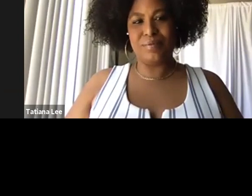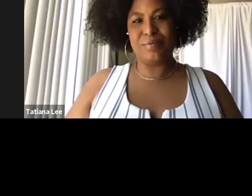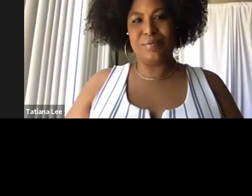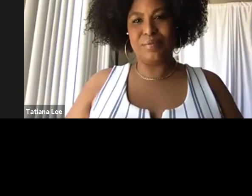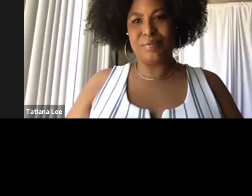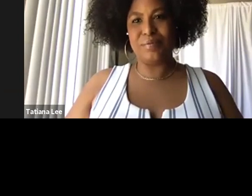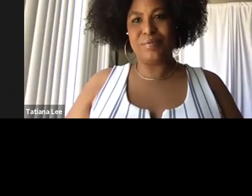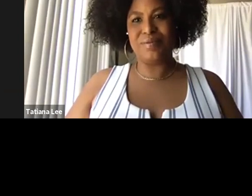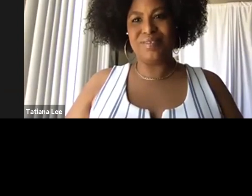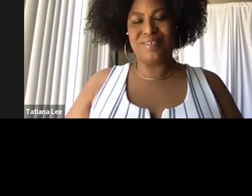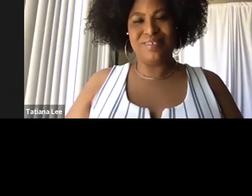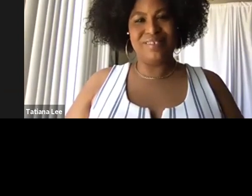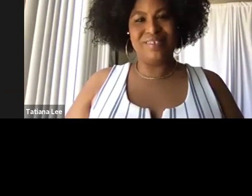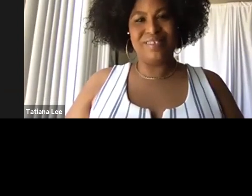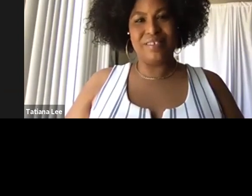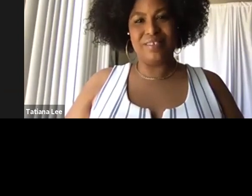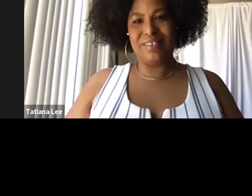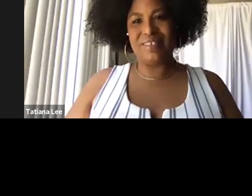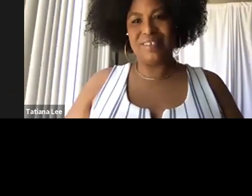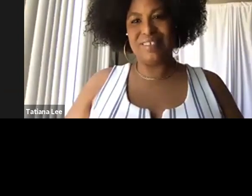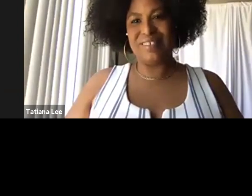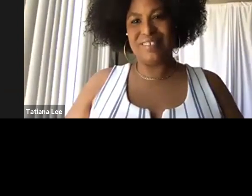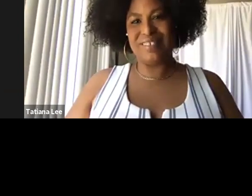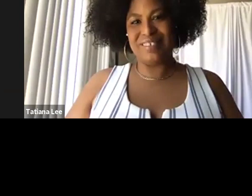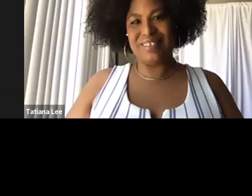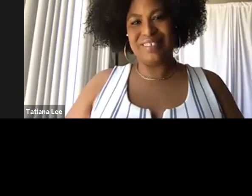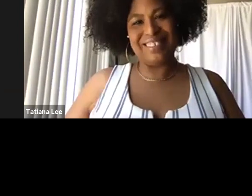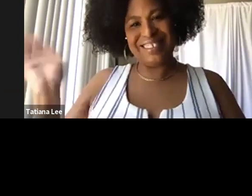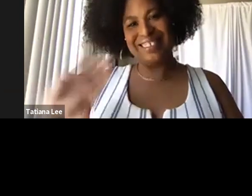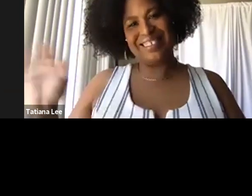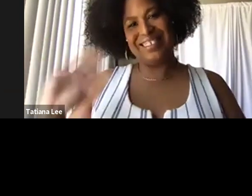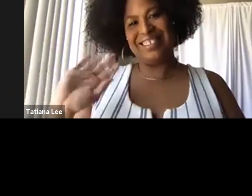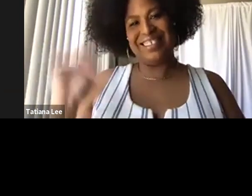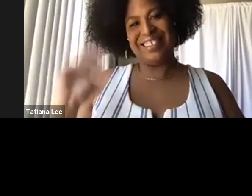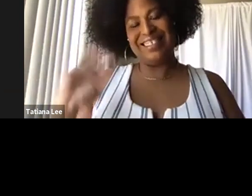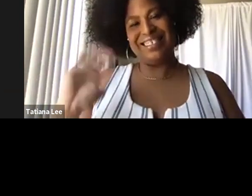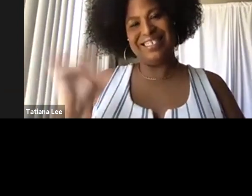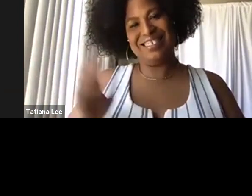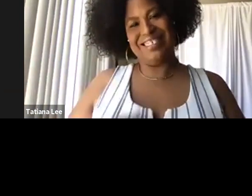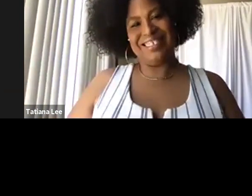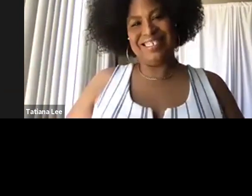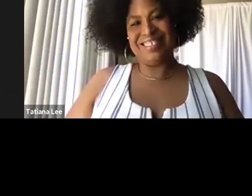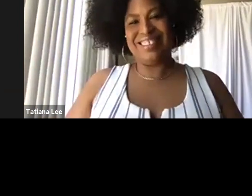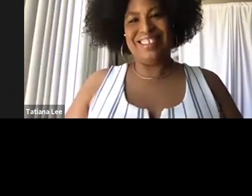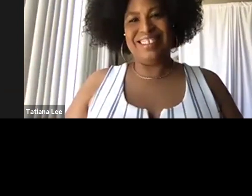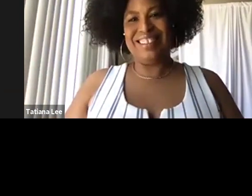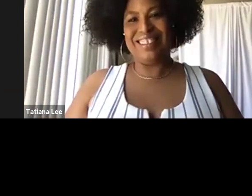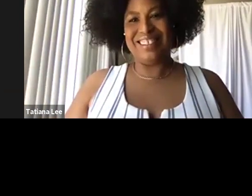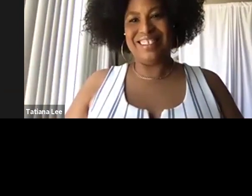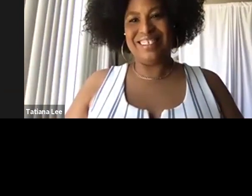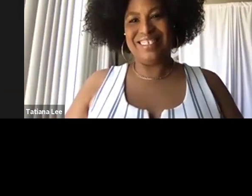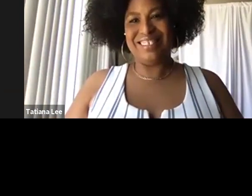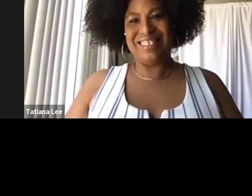of Out Leadership. Next, we have Tatiana Lee, actress, model, speaker,